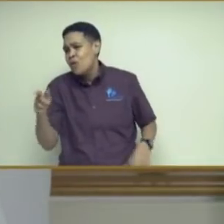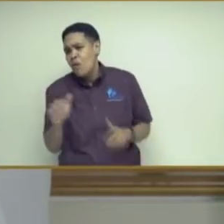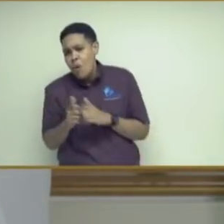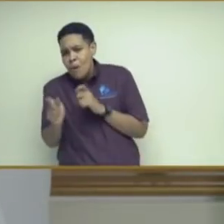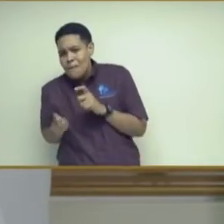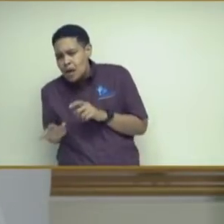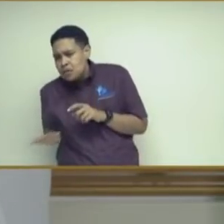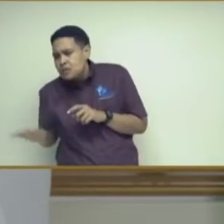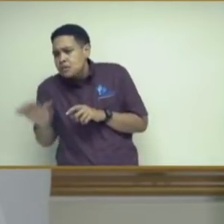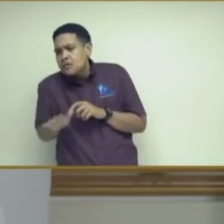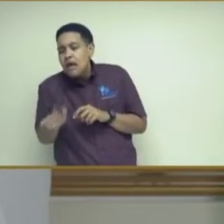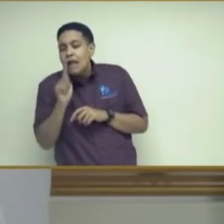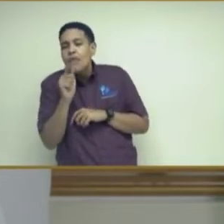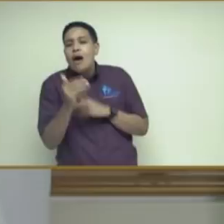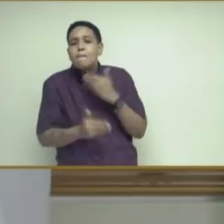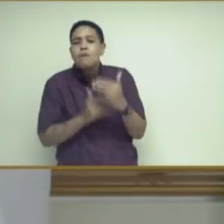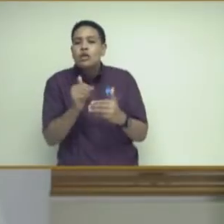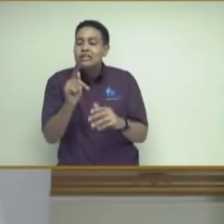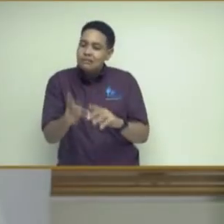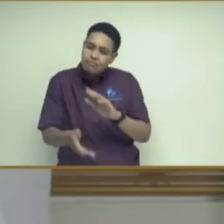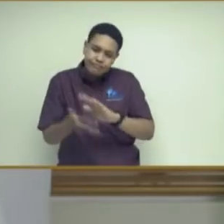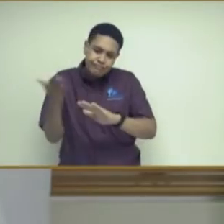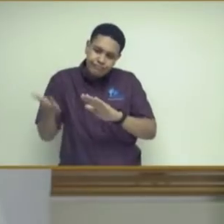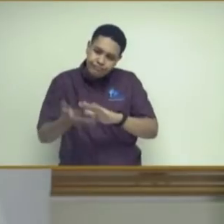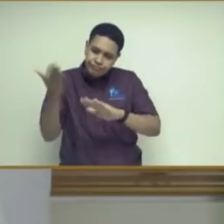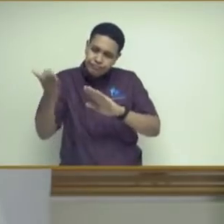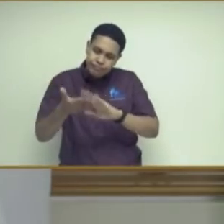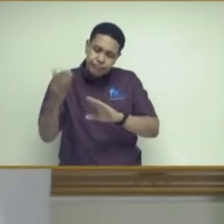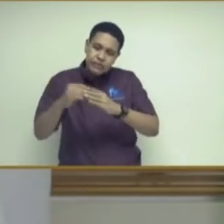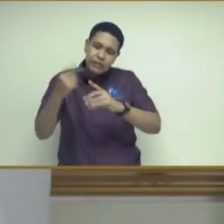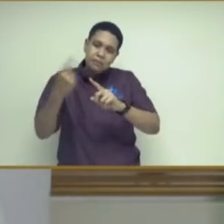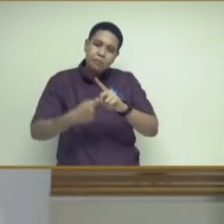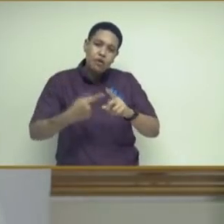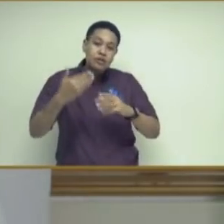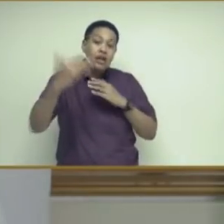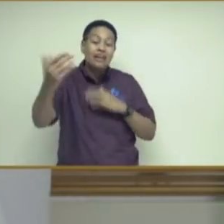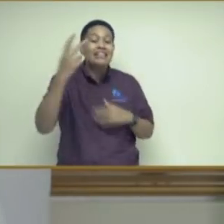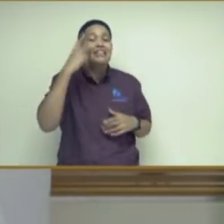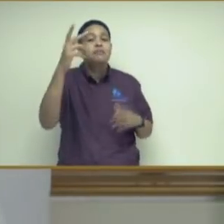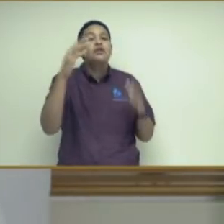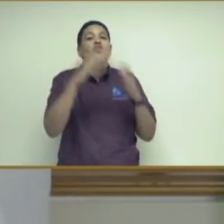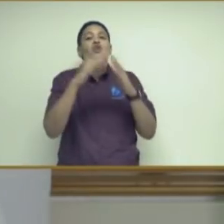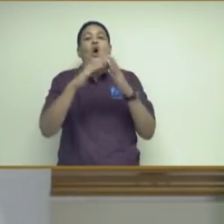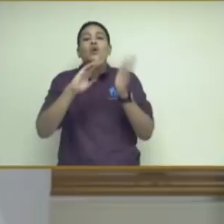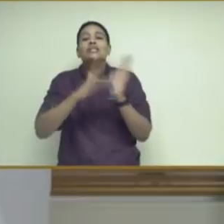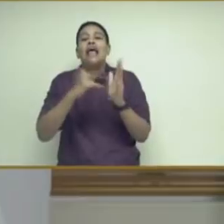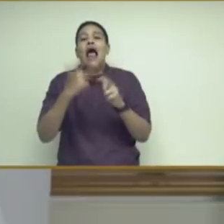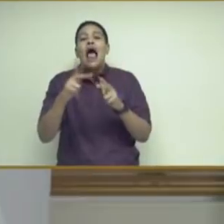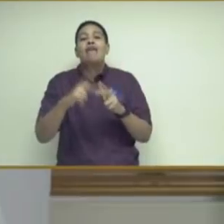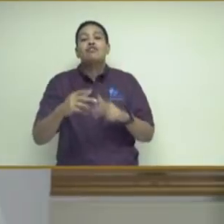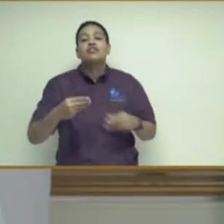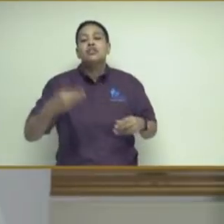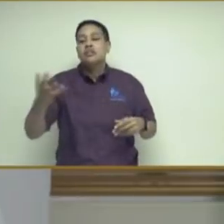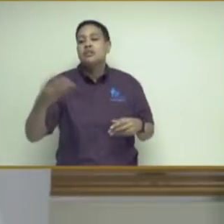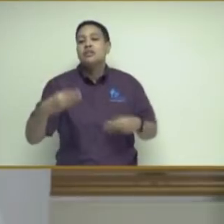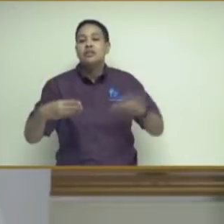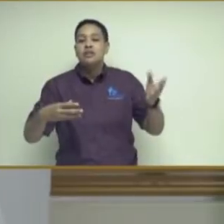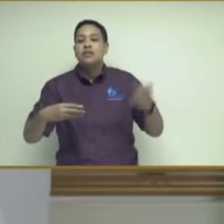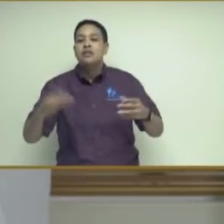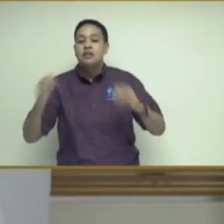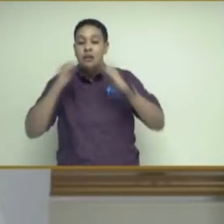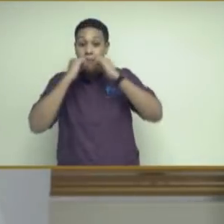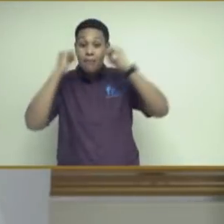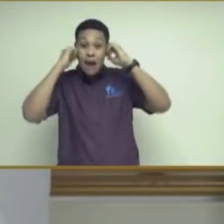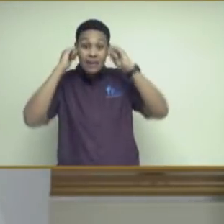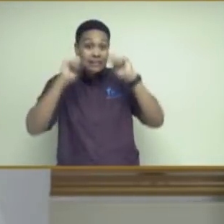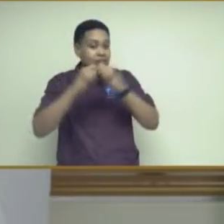to continue in the months ahead. You would have seen me in one town center in halfway tree handing out masks. The team across the country will be